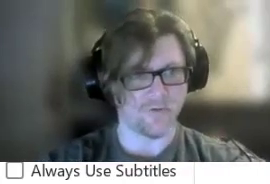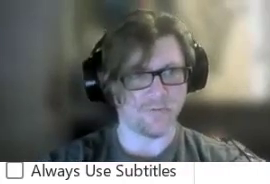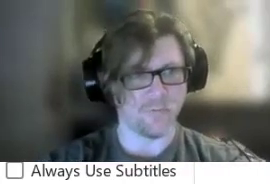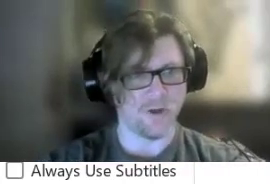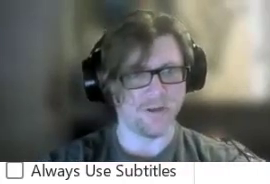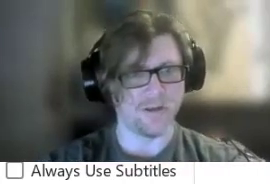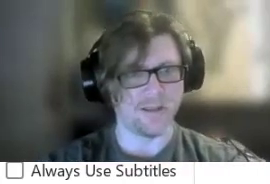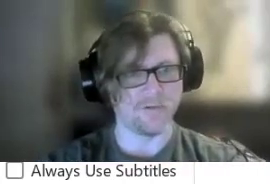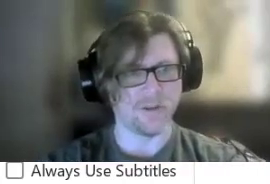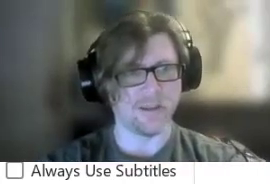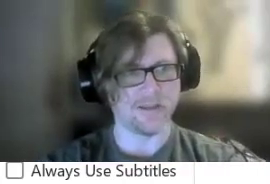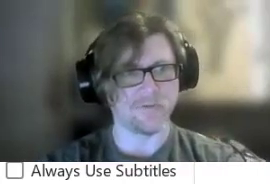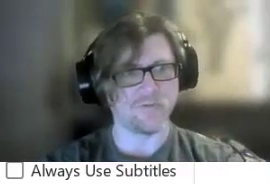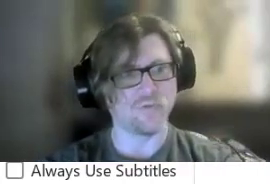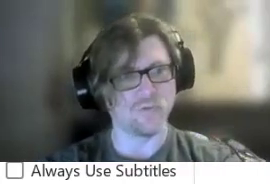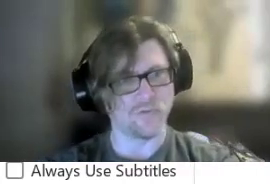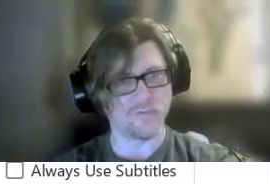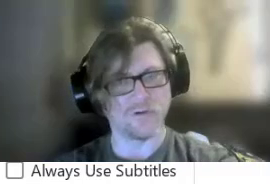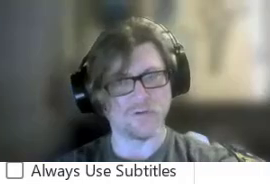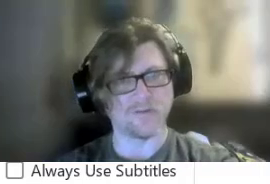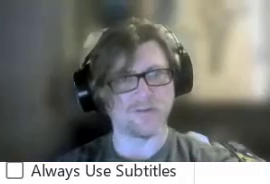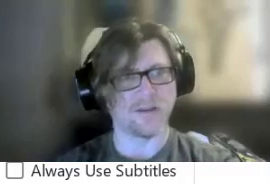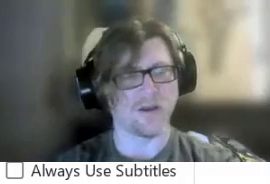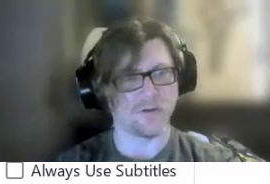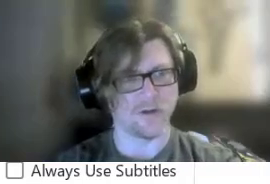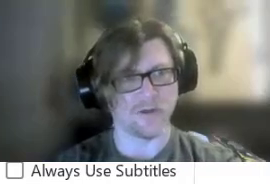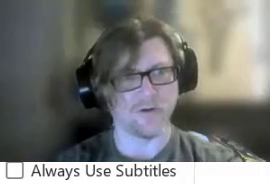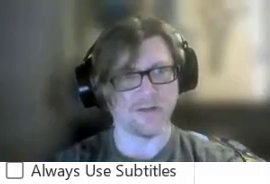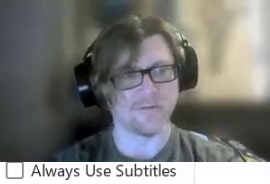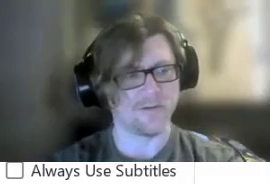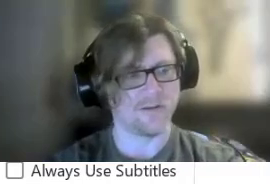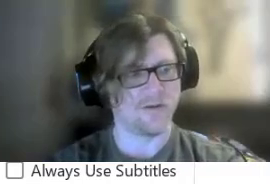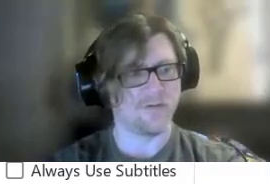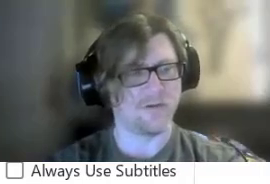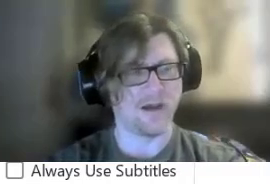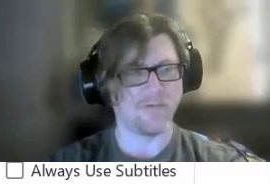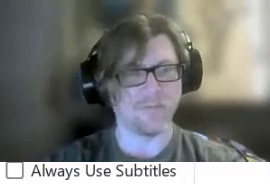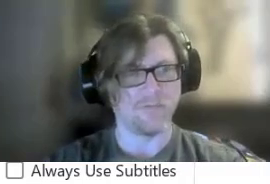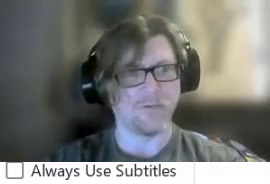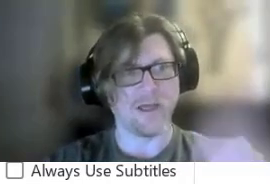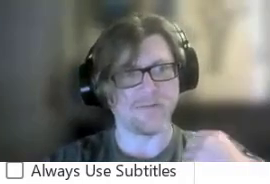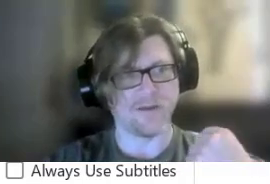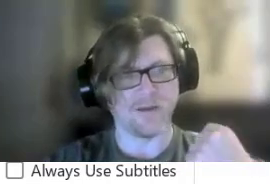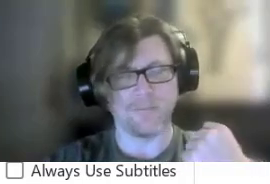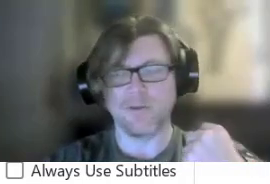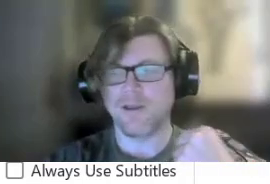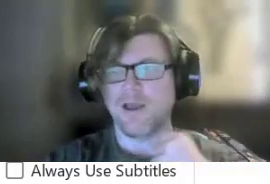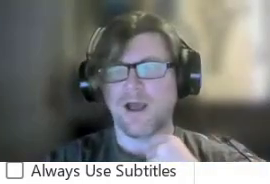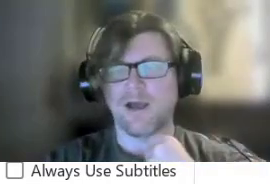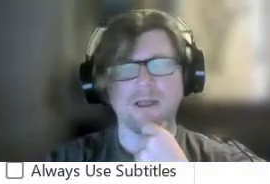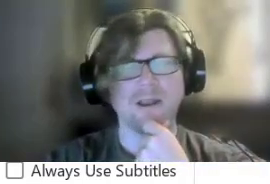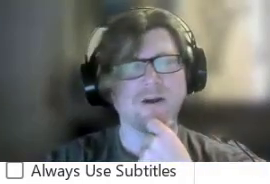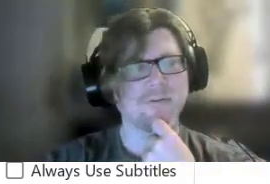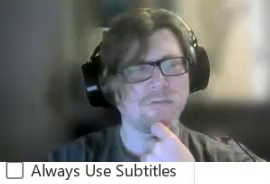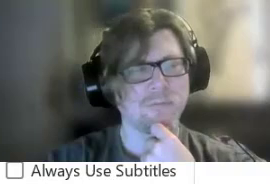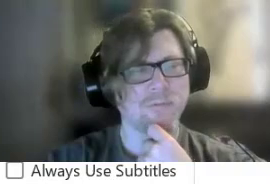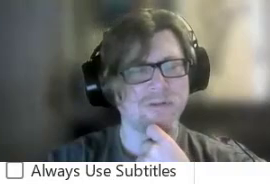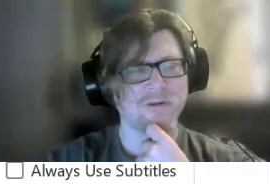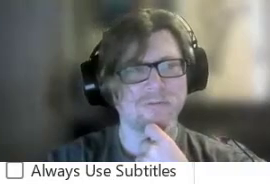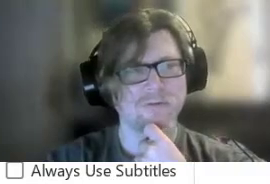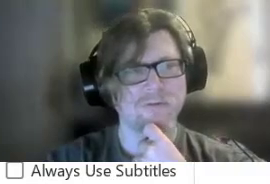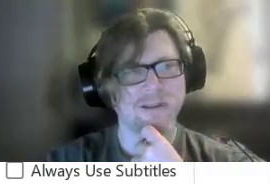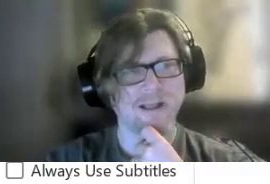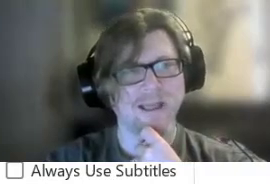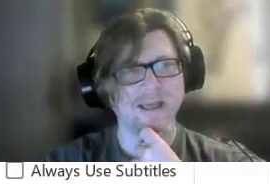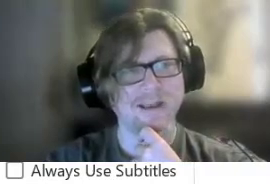color contrast one and looking at the tools for testing color contrast from last time. I also remember